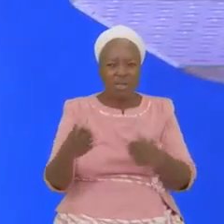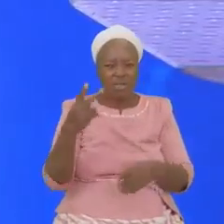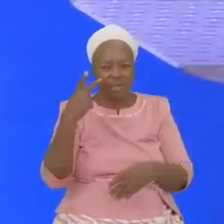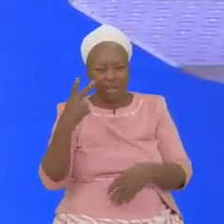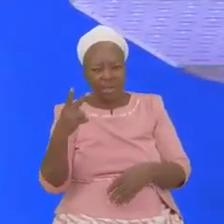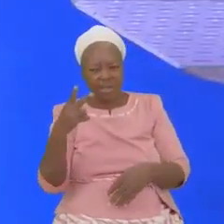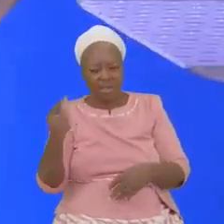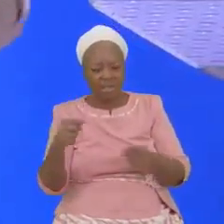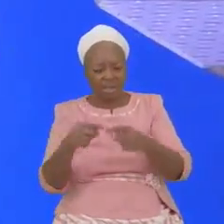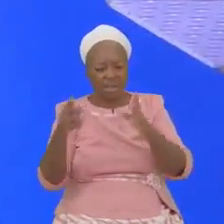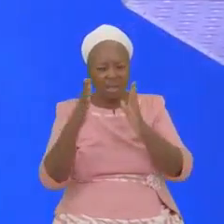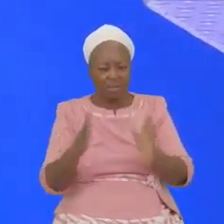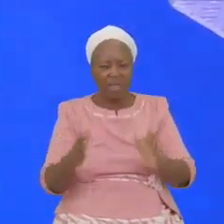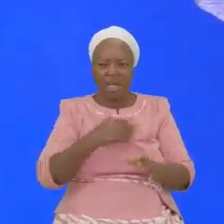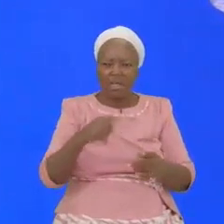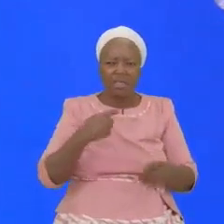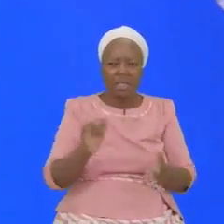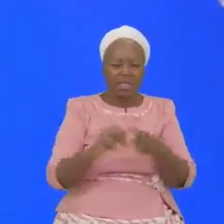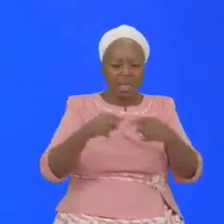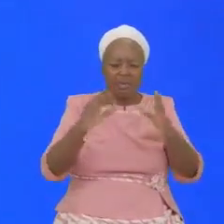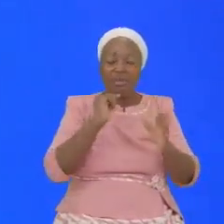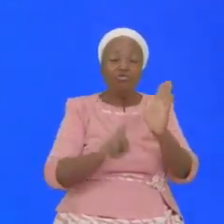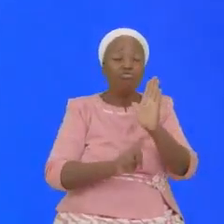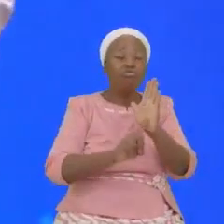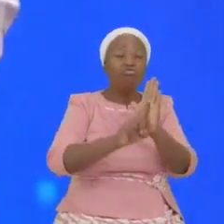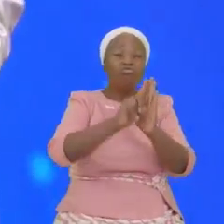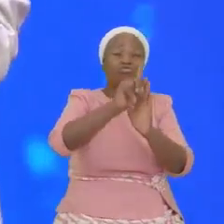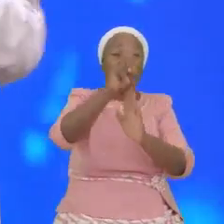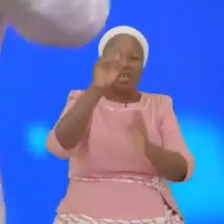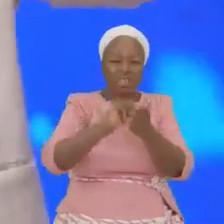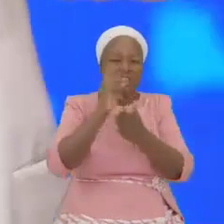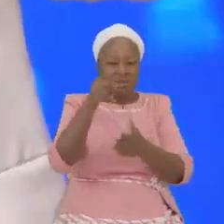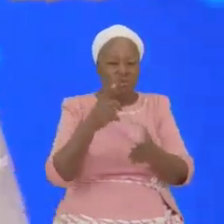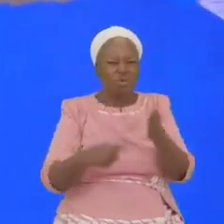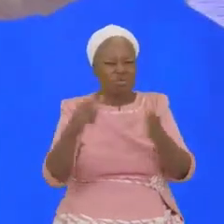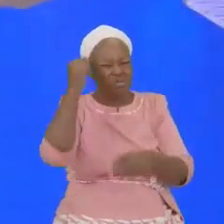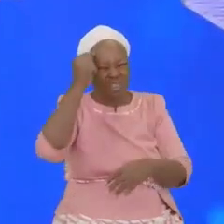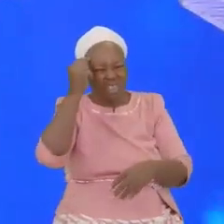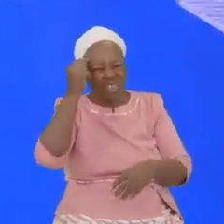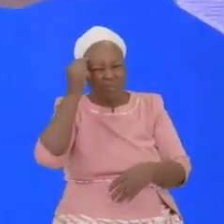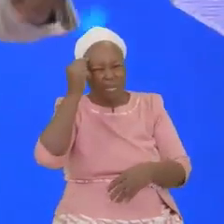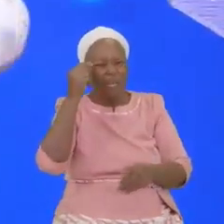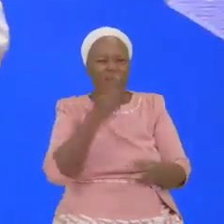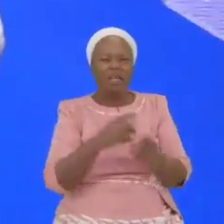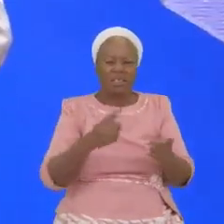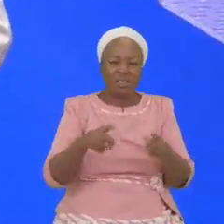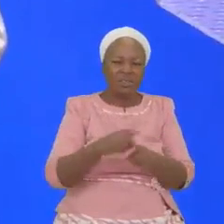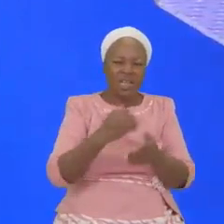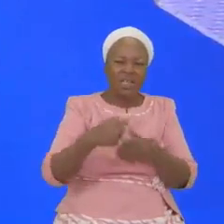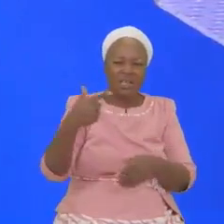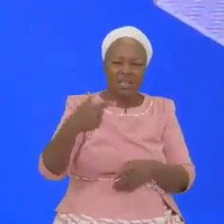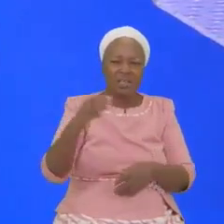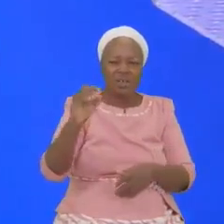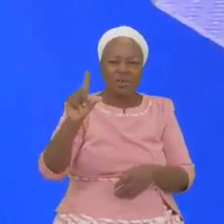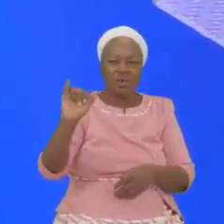enemy. And the enemy is tall, that's what you think, like Goliath. The enemy is big, that's your